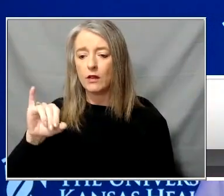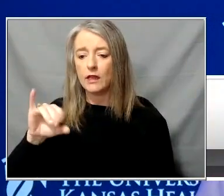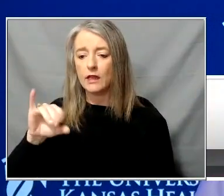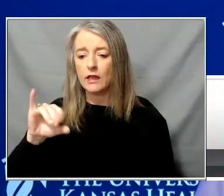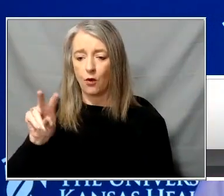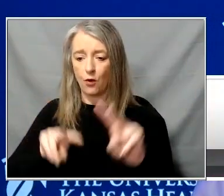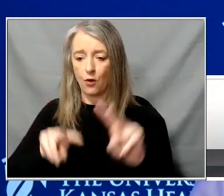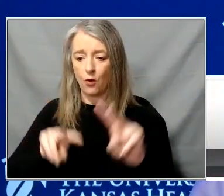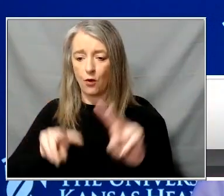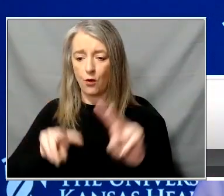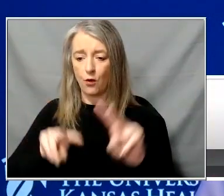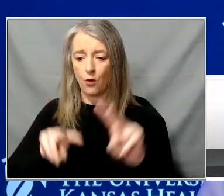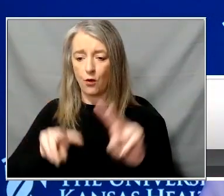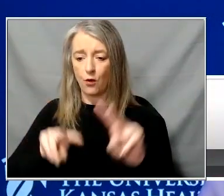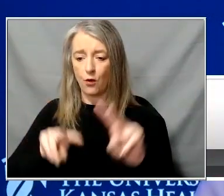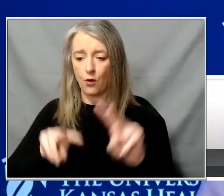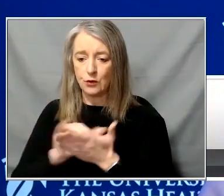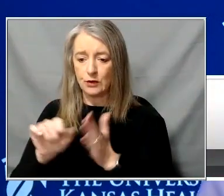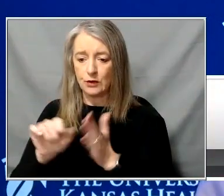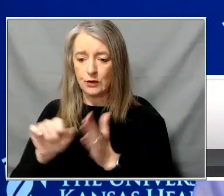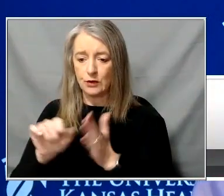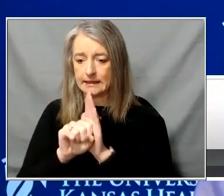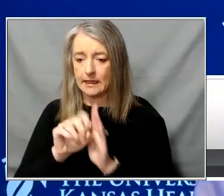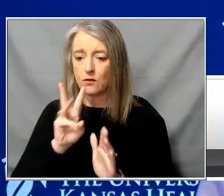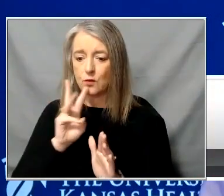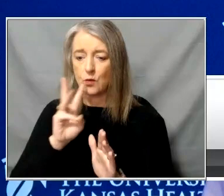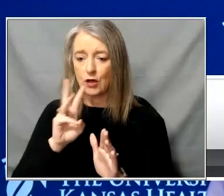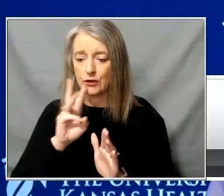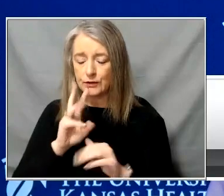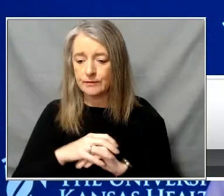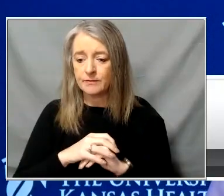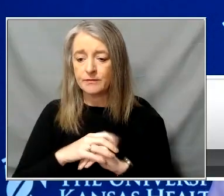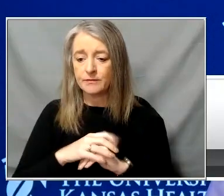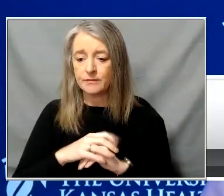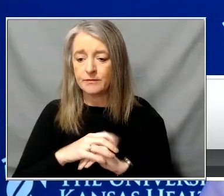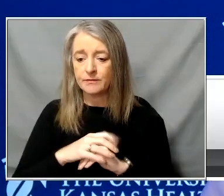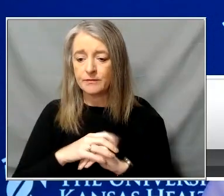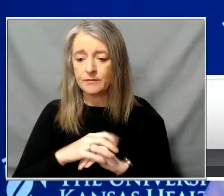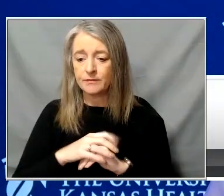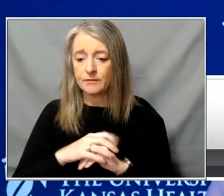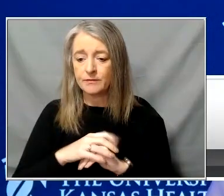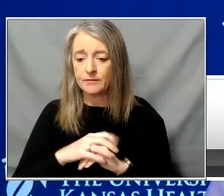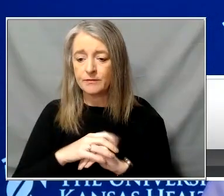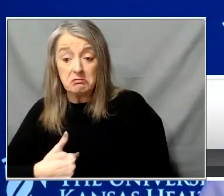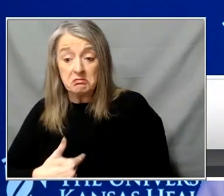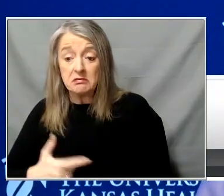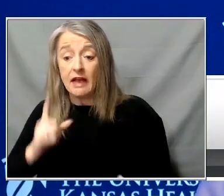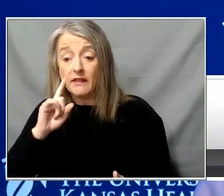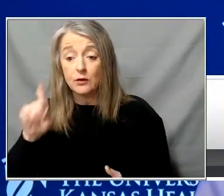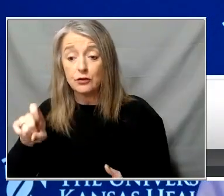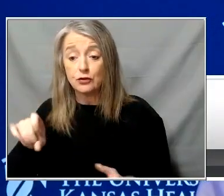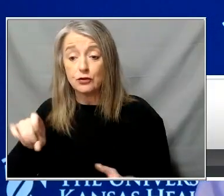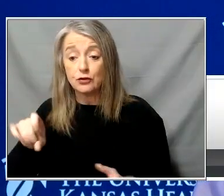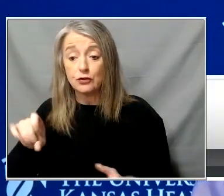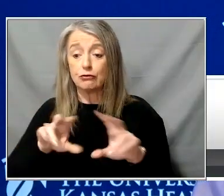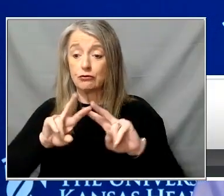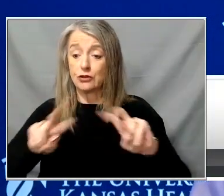in several states. We know that they used wastewater testing for COVID in Missouri. Your thoughts, and what can this tell us? Yeah,